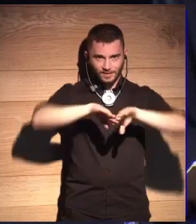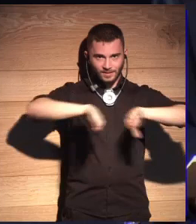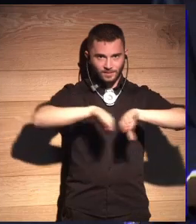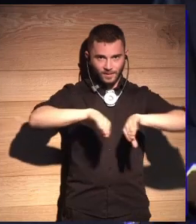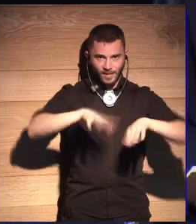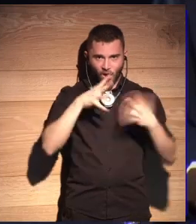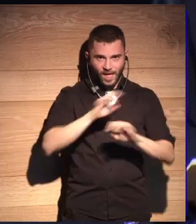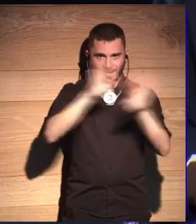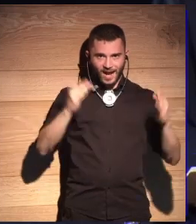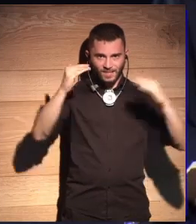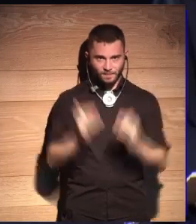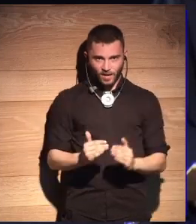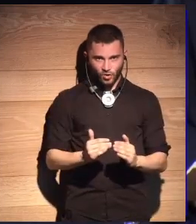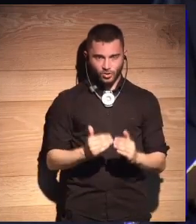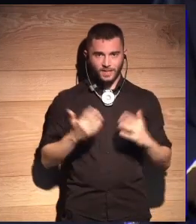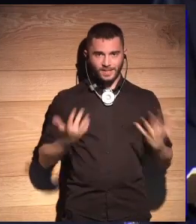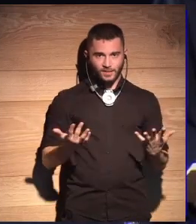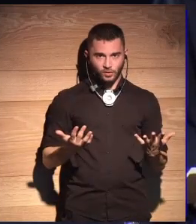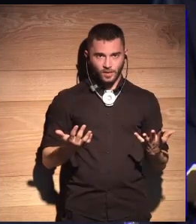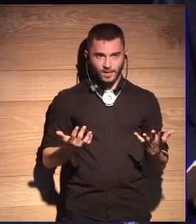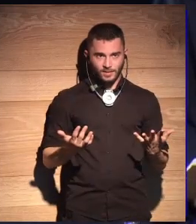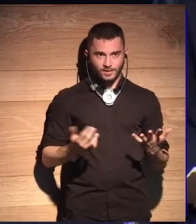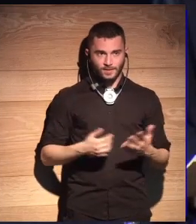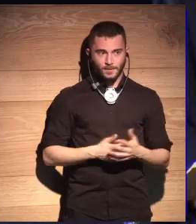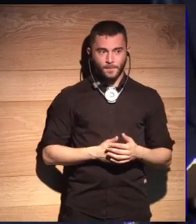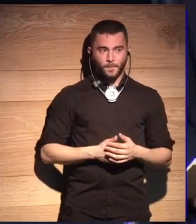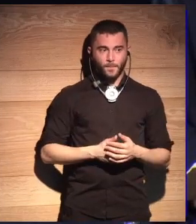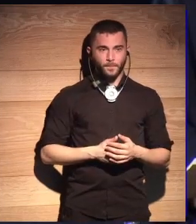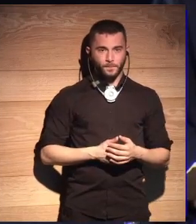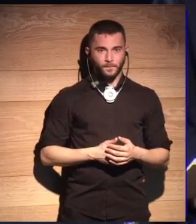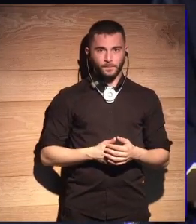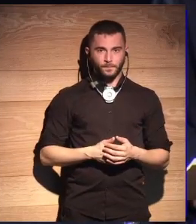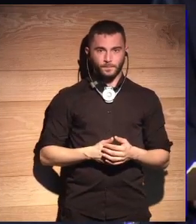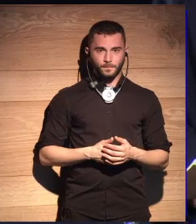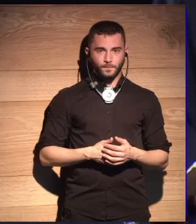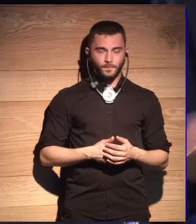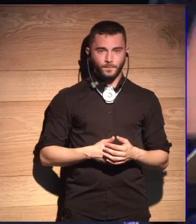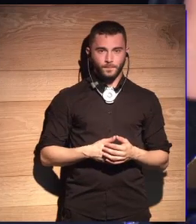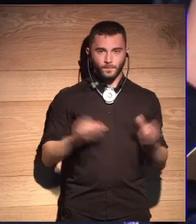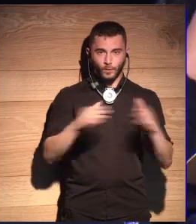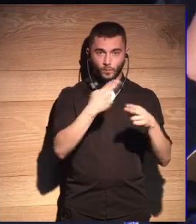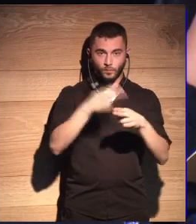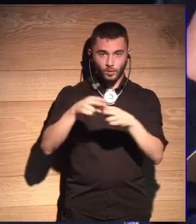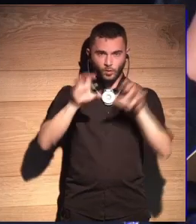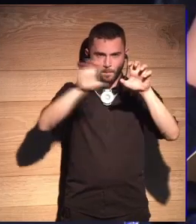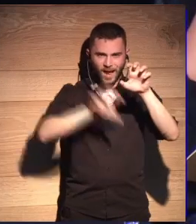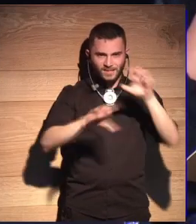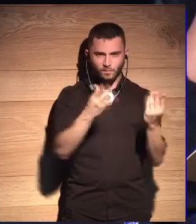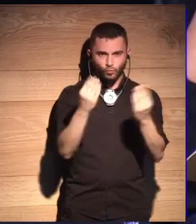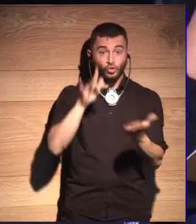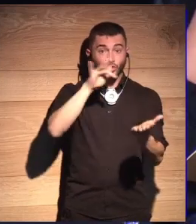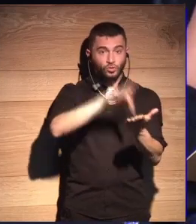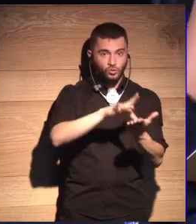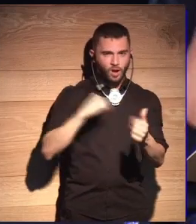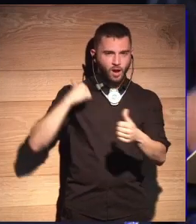think that in some ways what happened to political parties in many countries over the 1990s